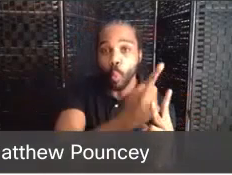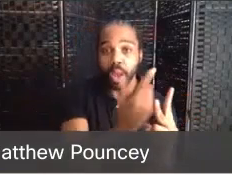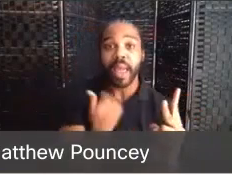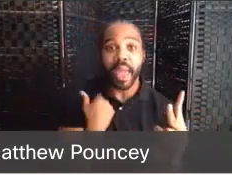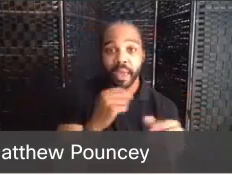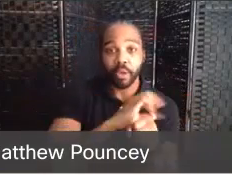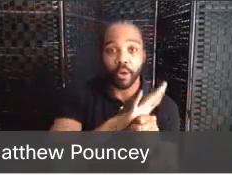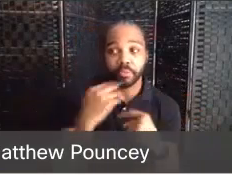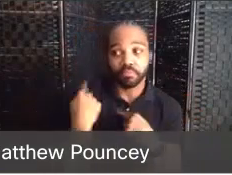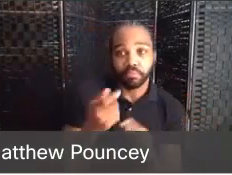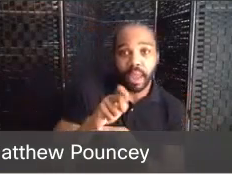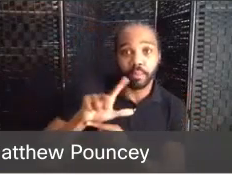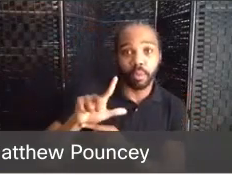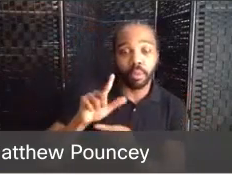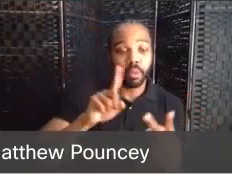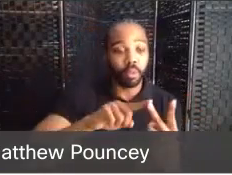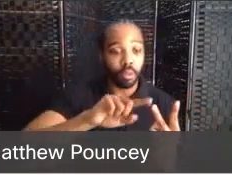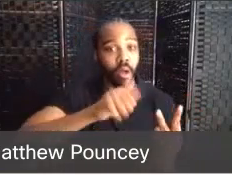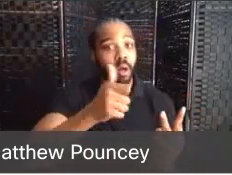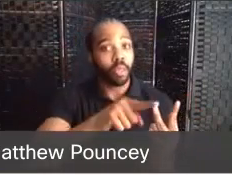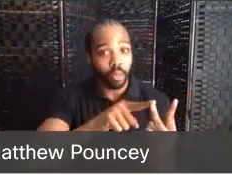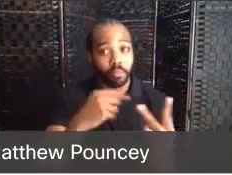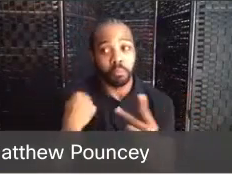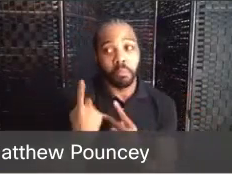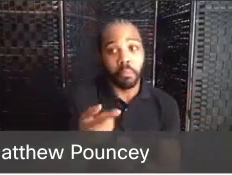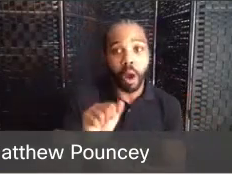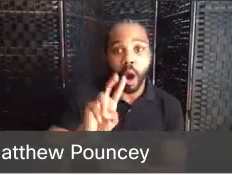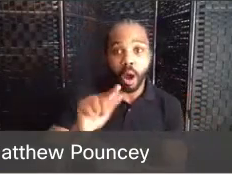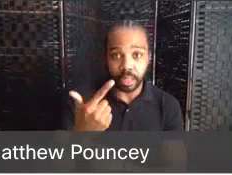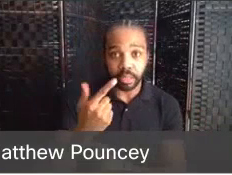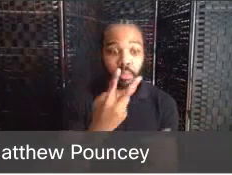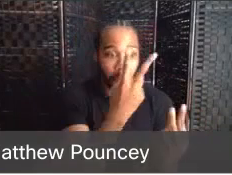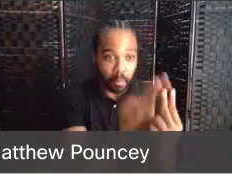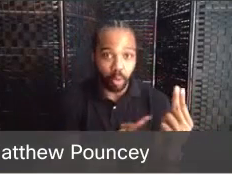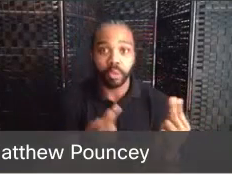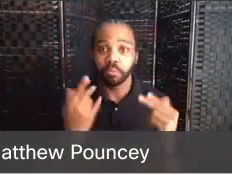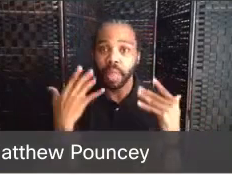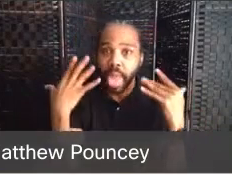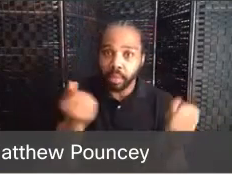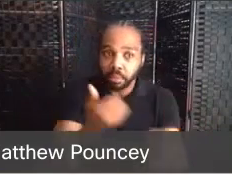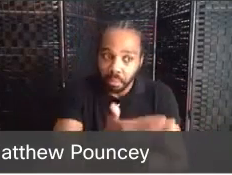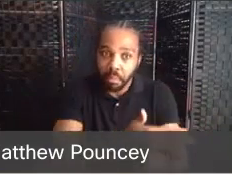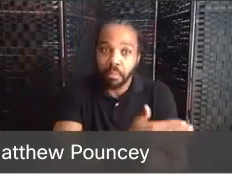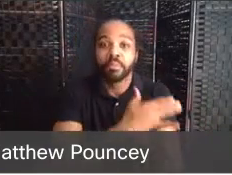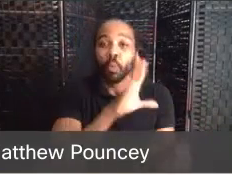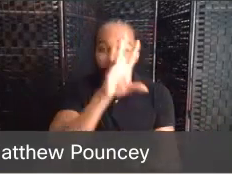one in August. They had both recovered from COVID. So while we're including them here